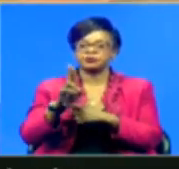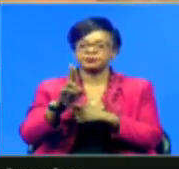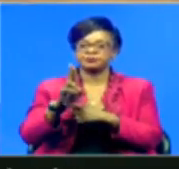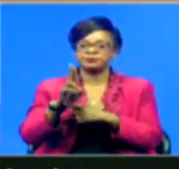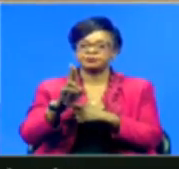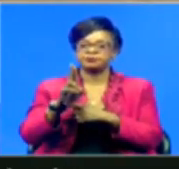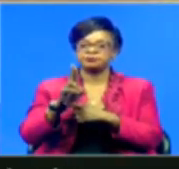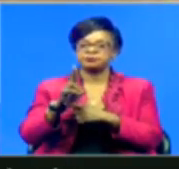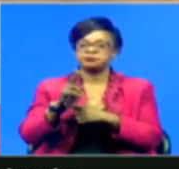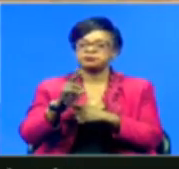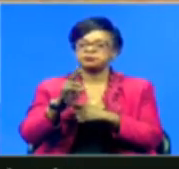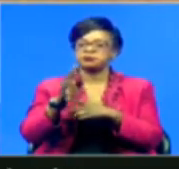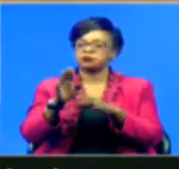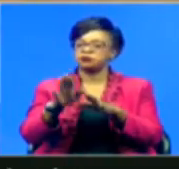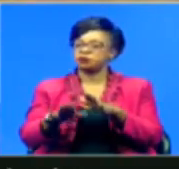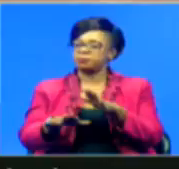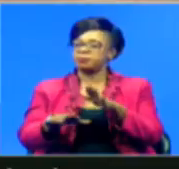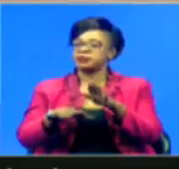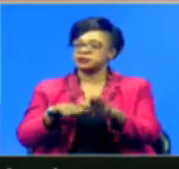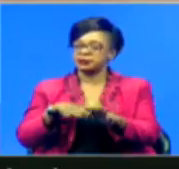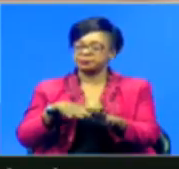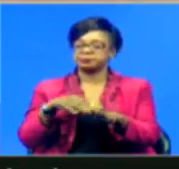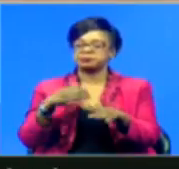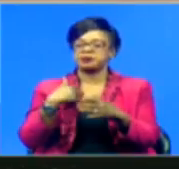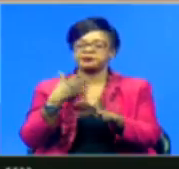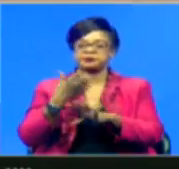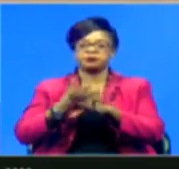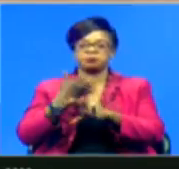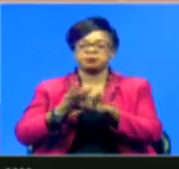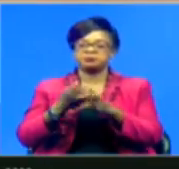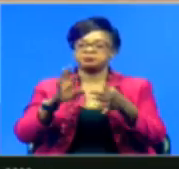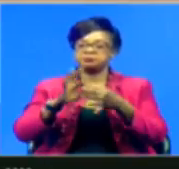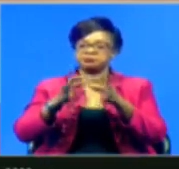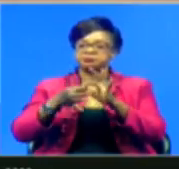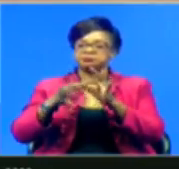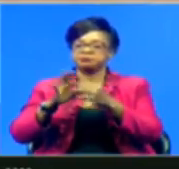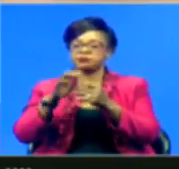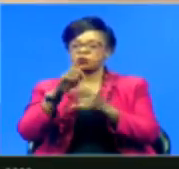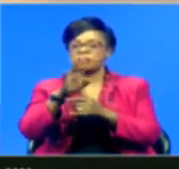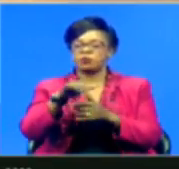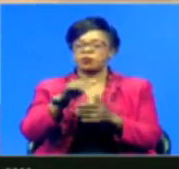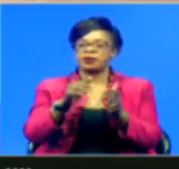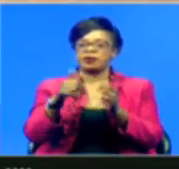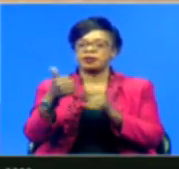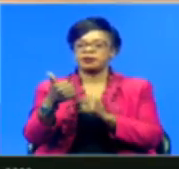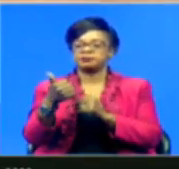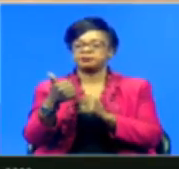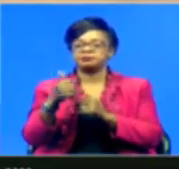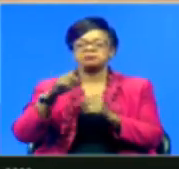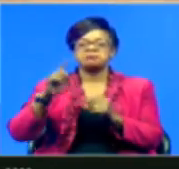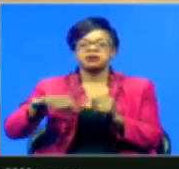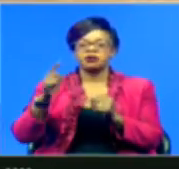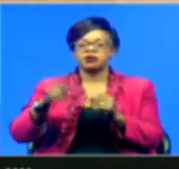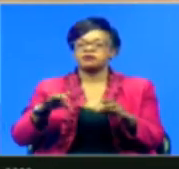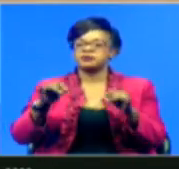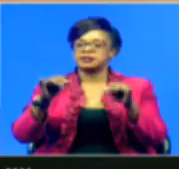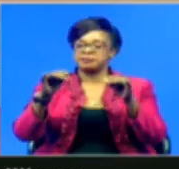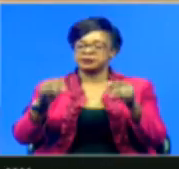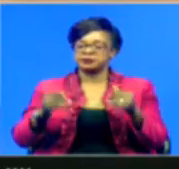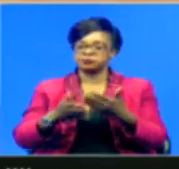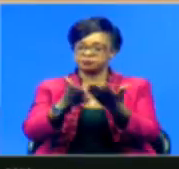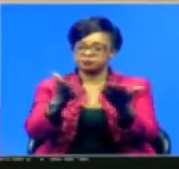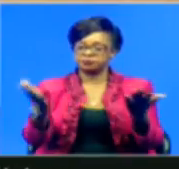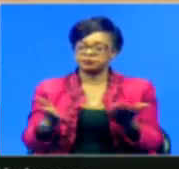by step, pieces of iron and steel were joined one after another. Millions of tons of cement also laid out to create